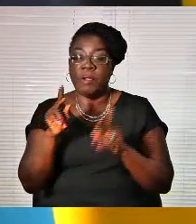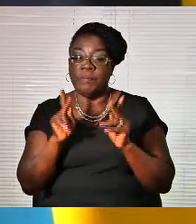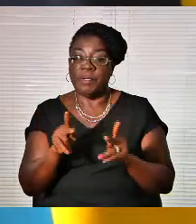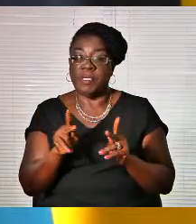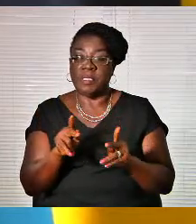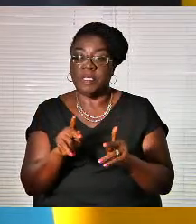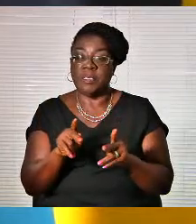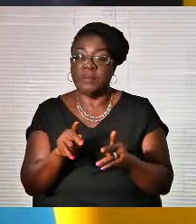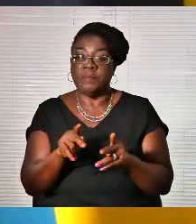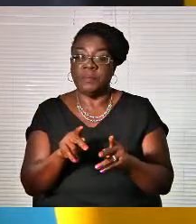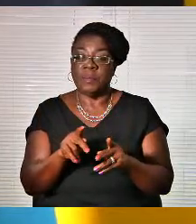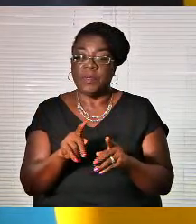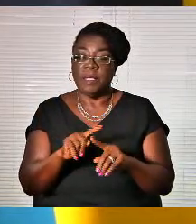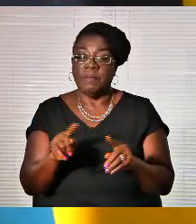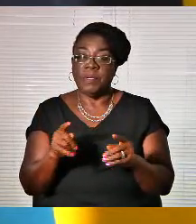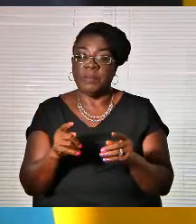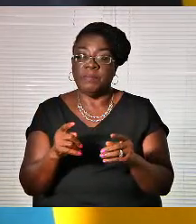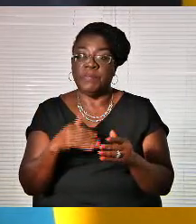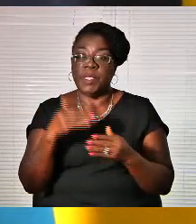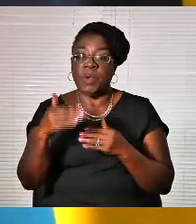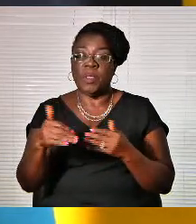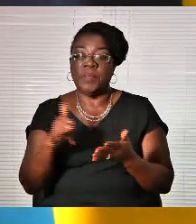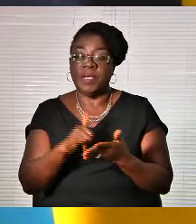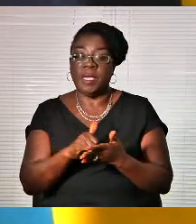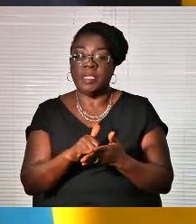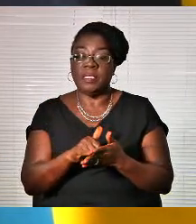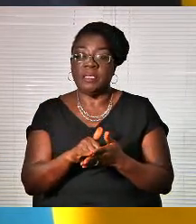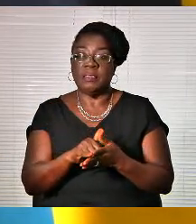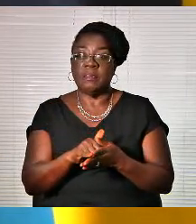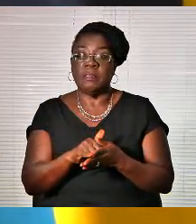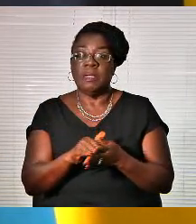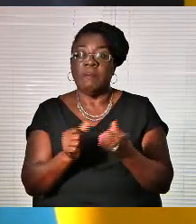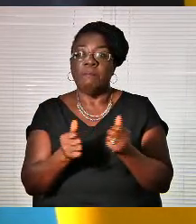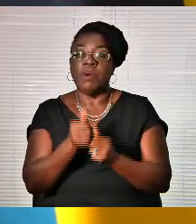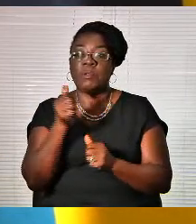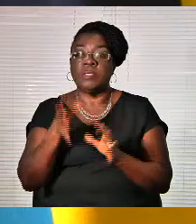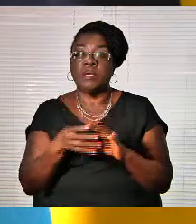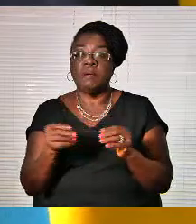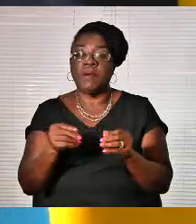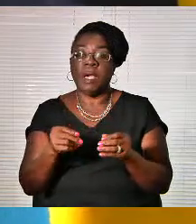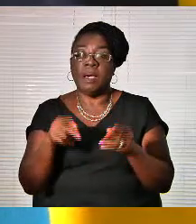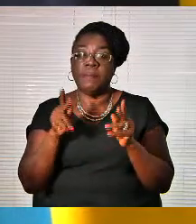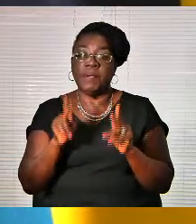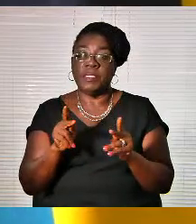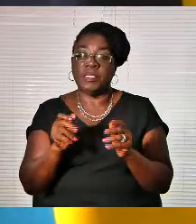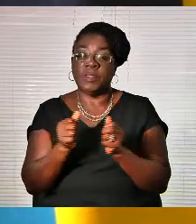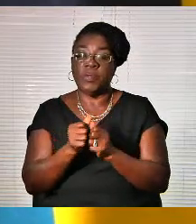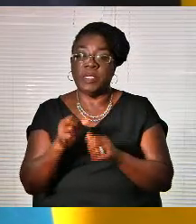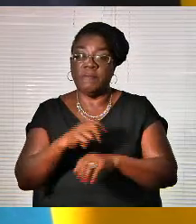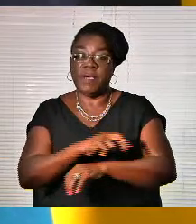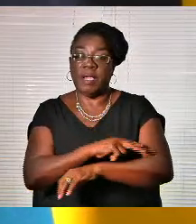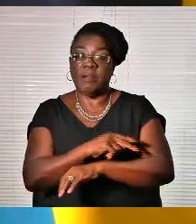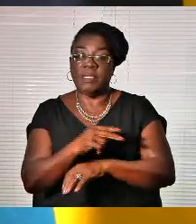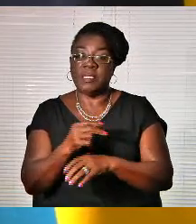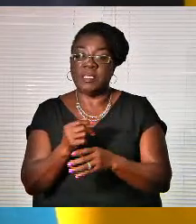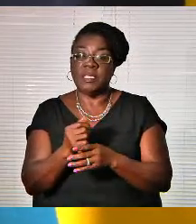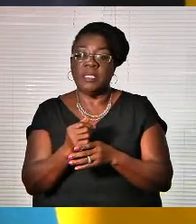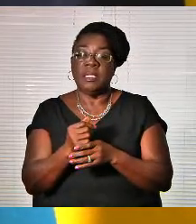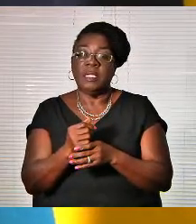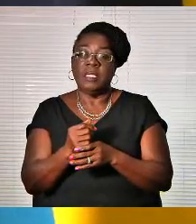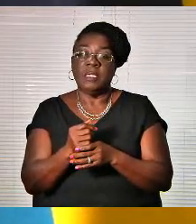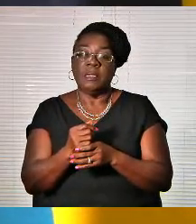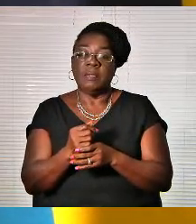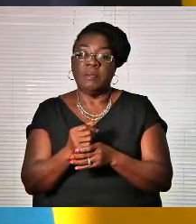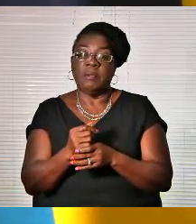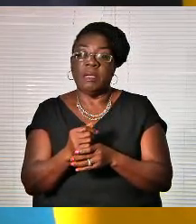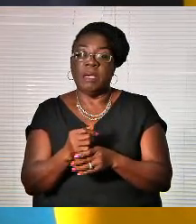imported. But beyond that, most of our cases, they may have been import related,